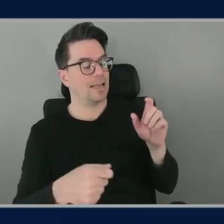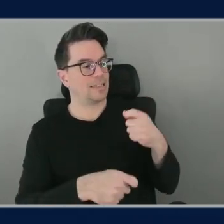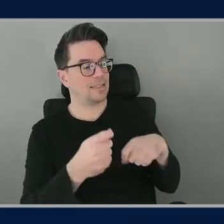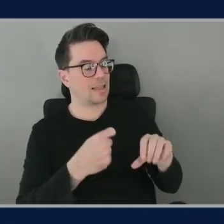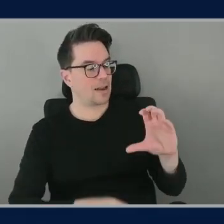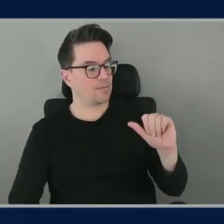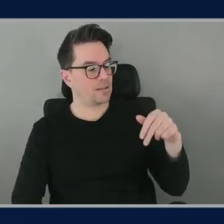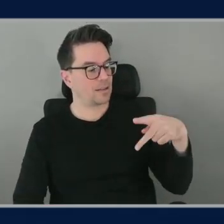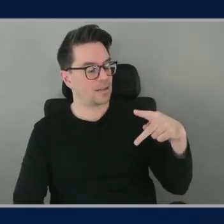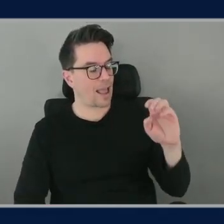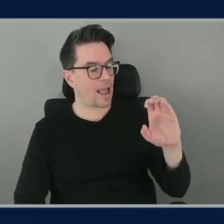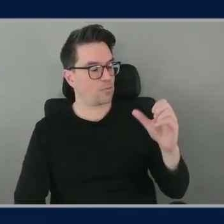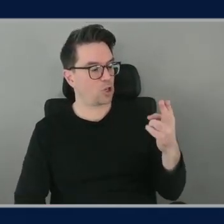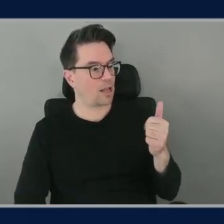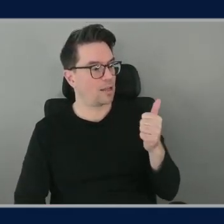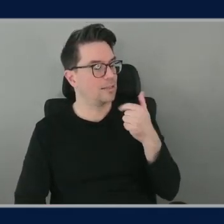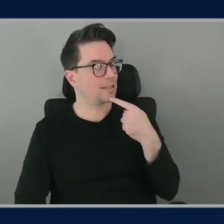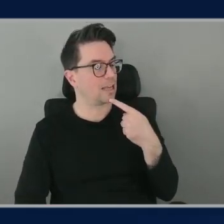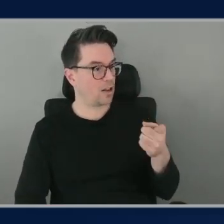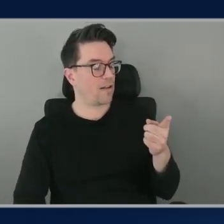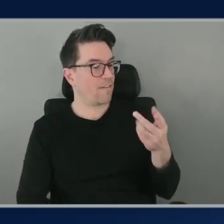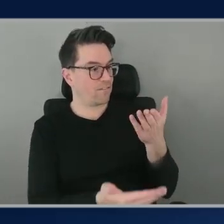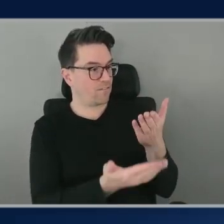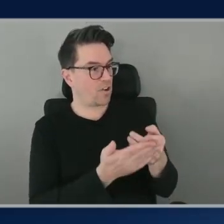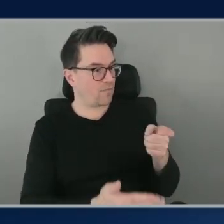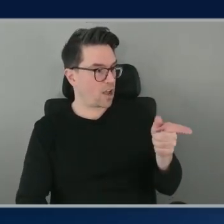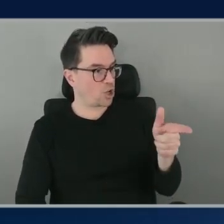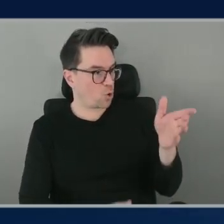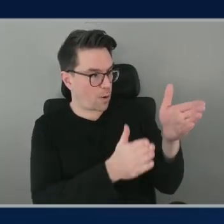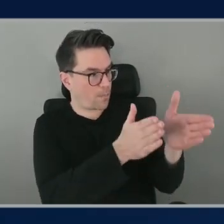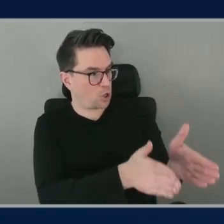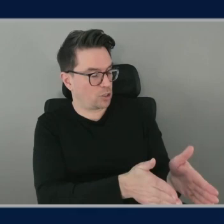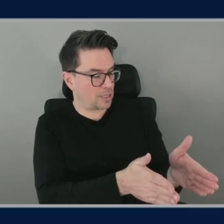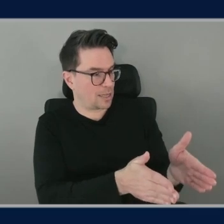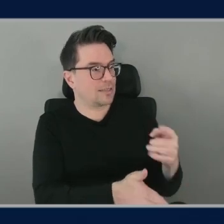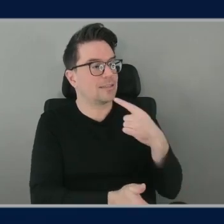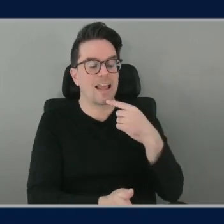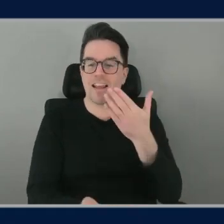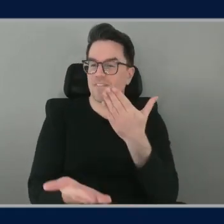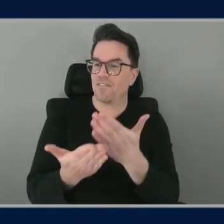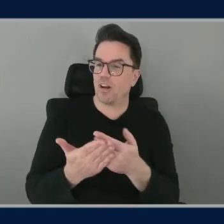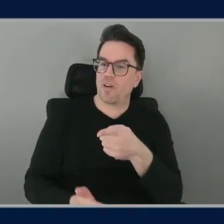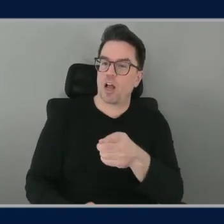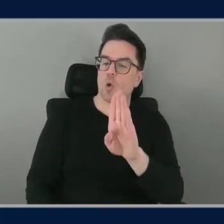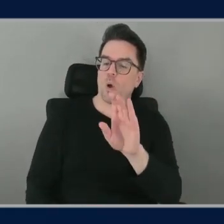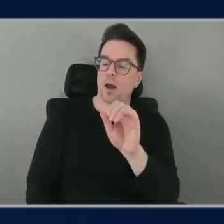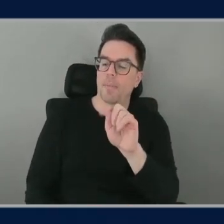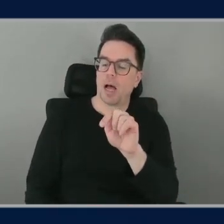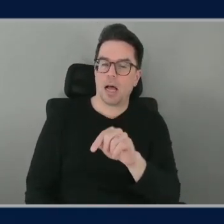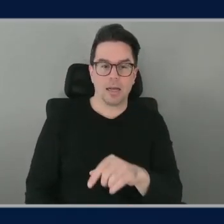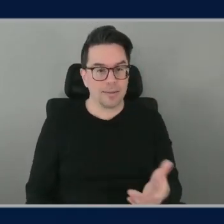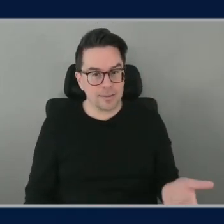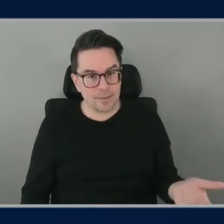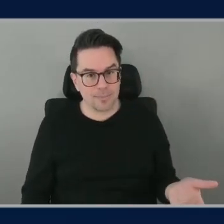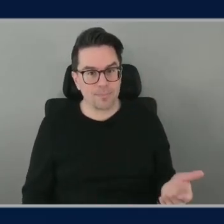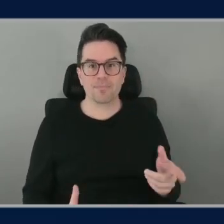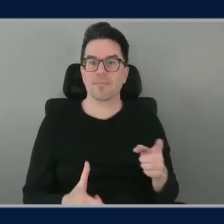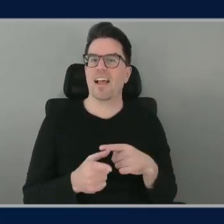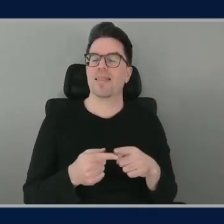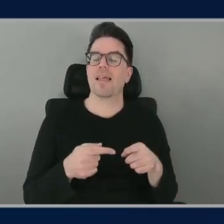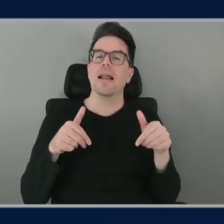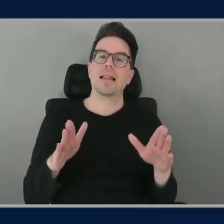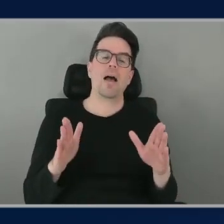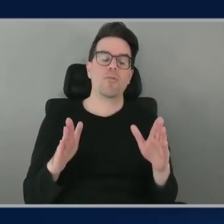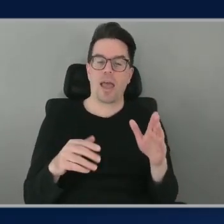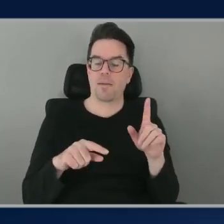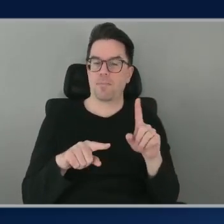verify that you're a bot. Exactly. Interesting. Right. Interesting. And then do what either allow or disallow that based on your preference. I like it. I dig